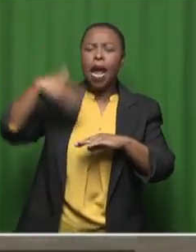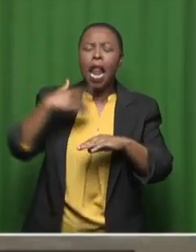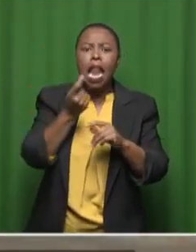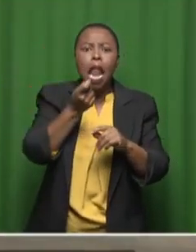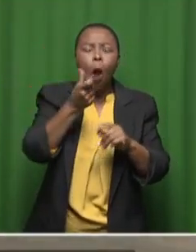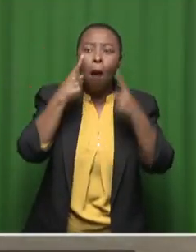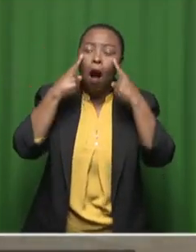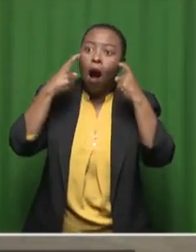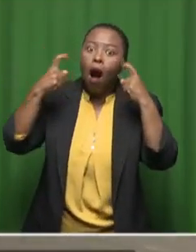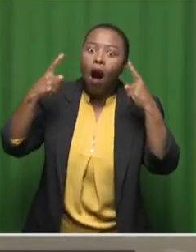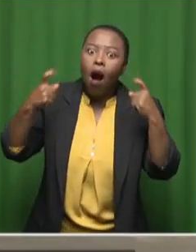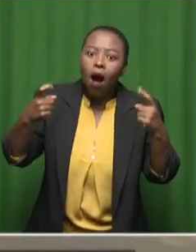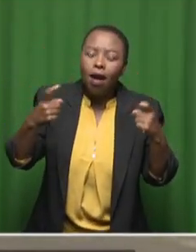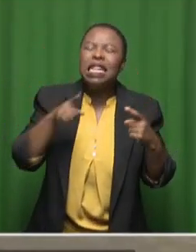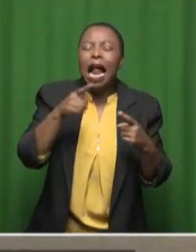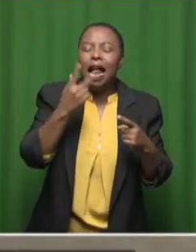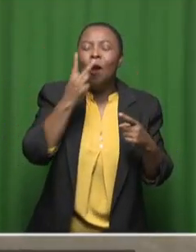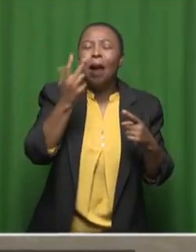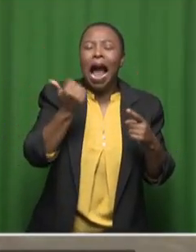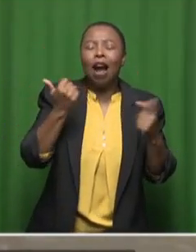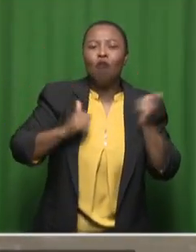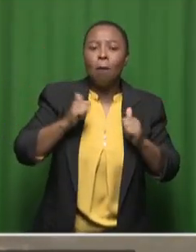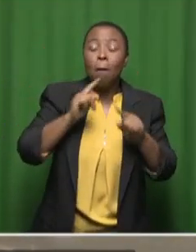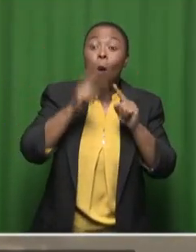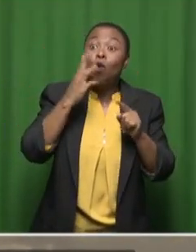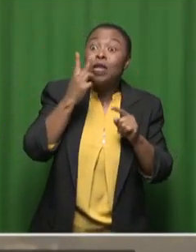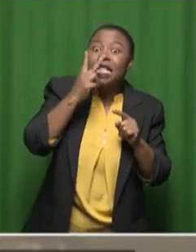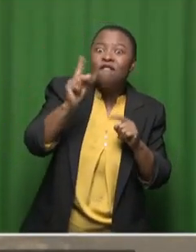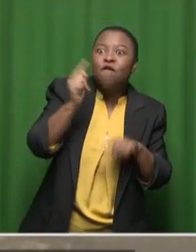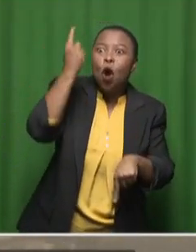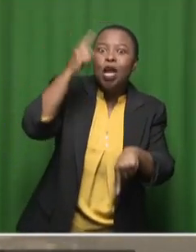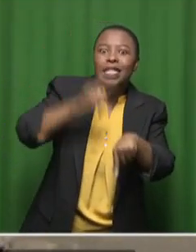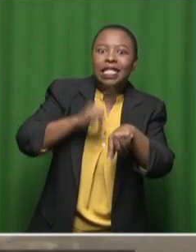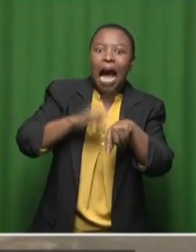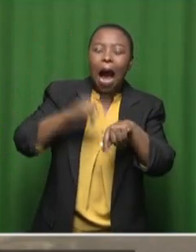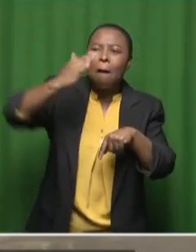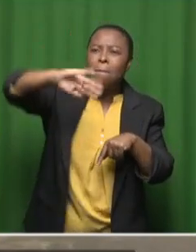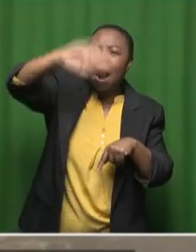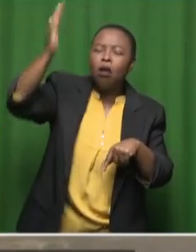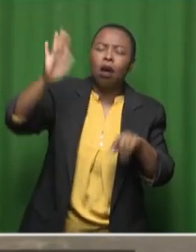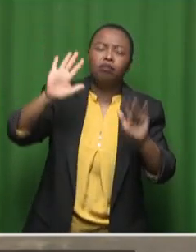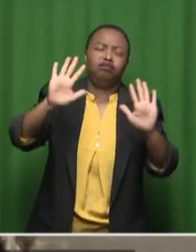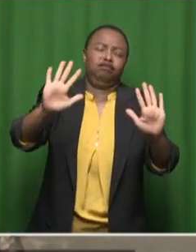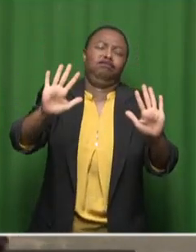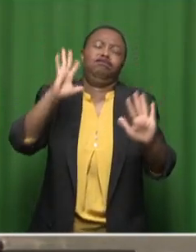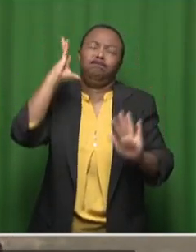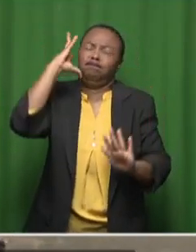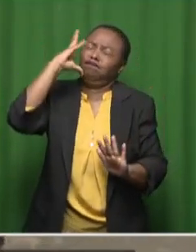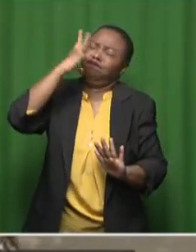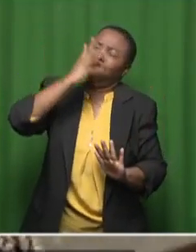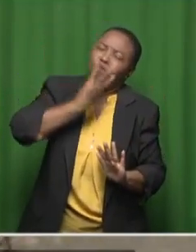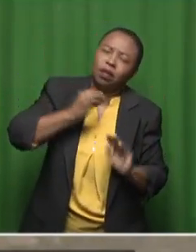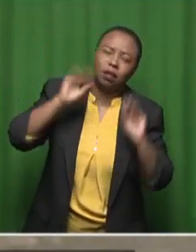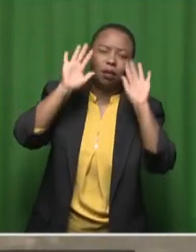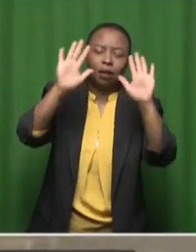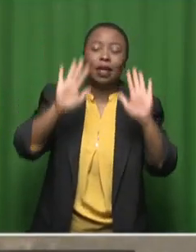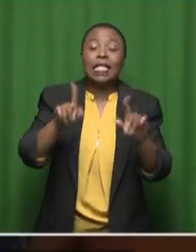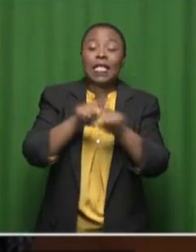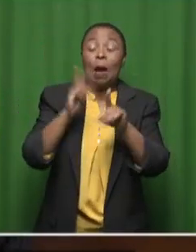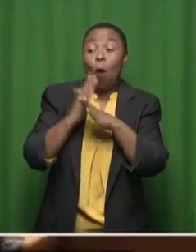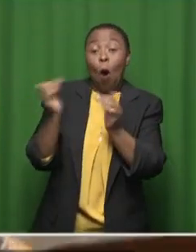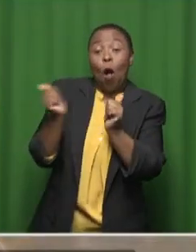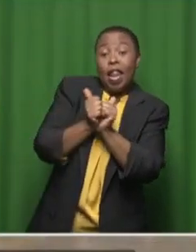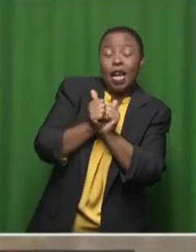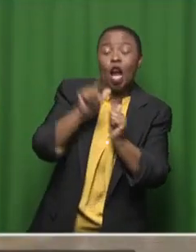sounds very dramatic, but when you see it for the first time, it is absolutely magnificent. And as my colleague Lucanio